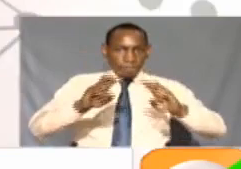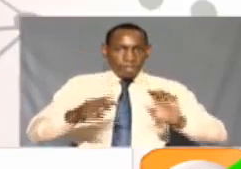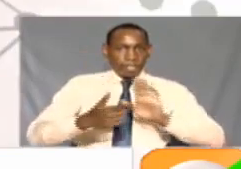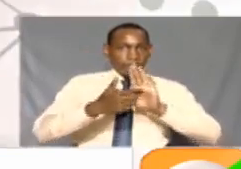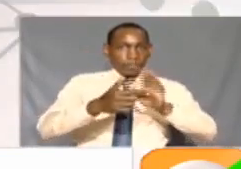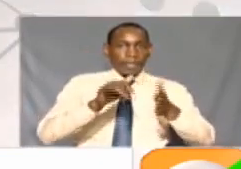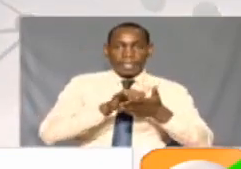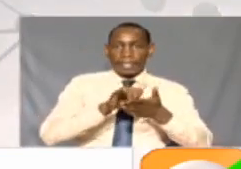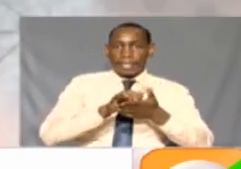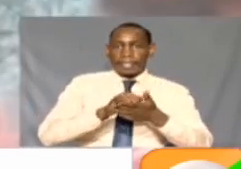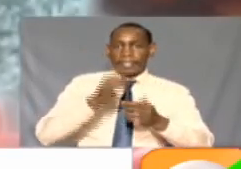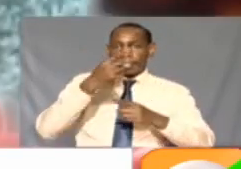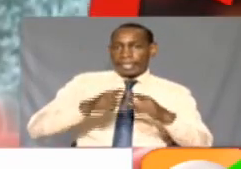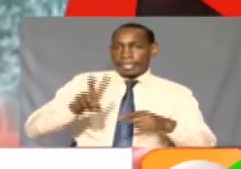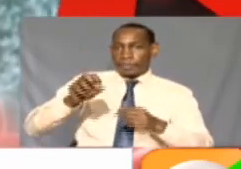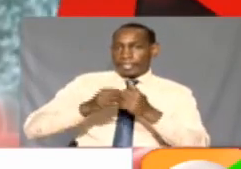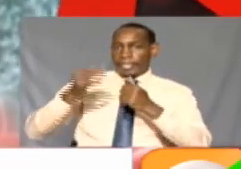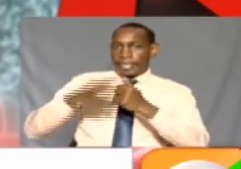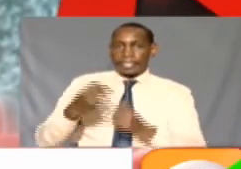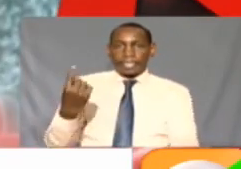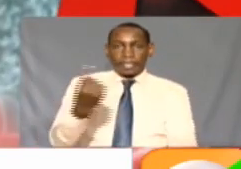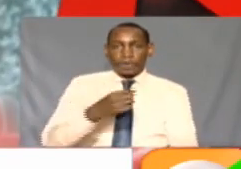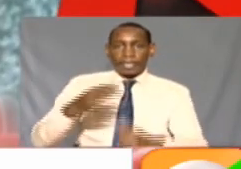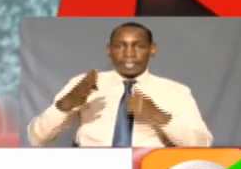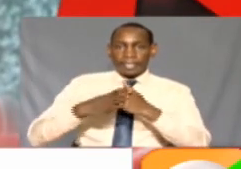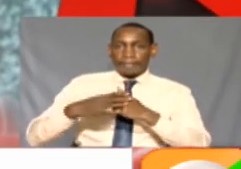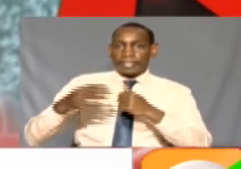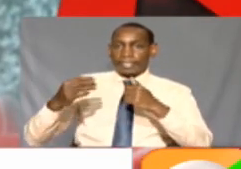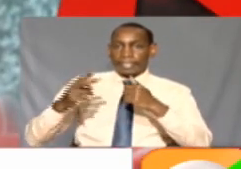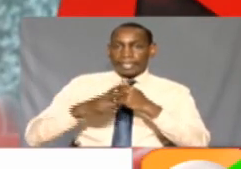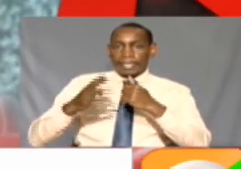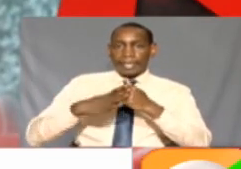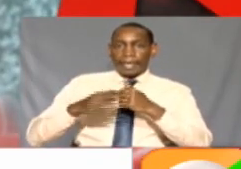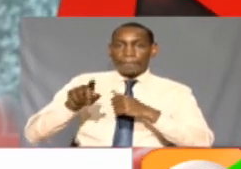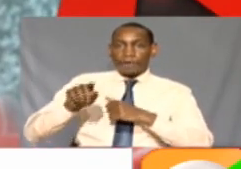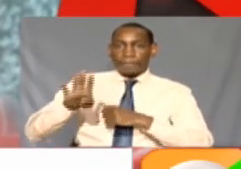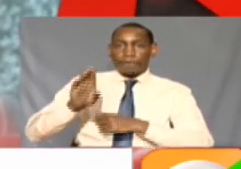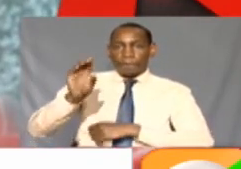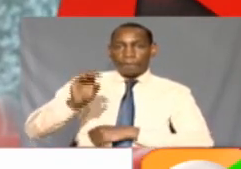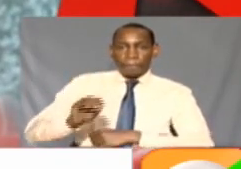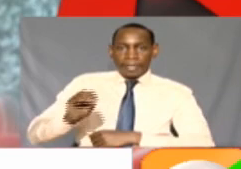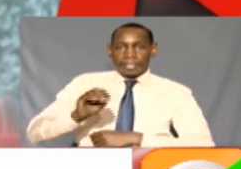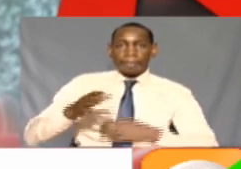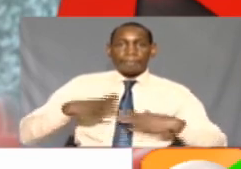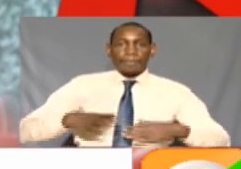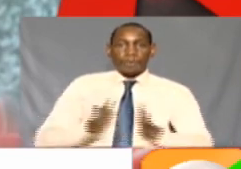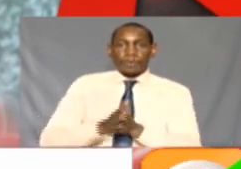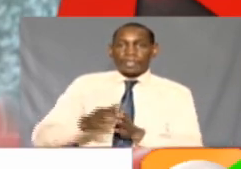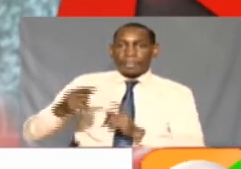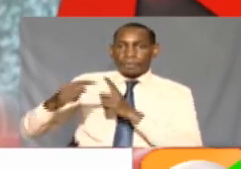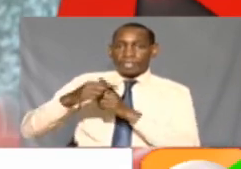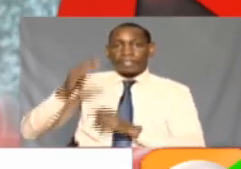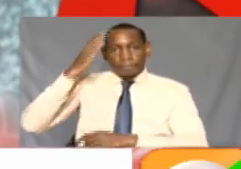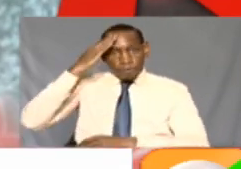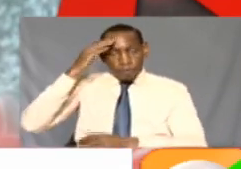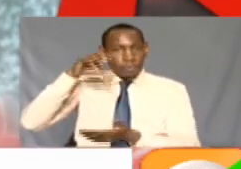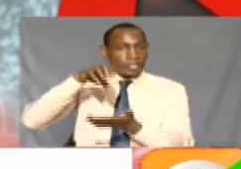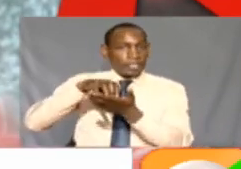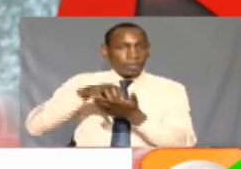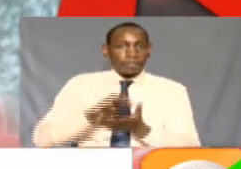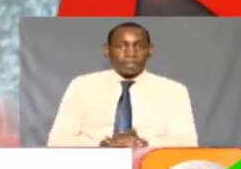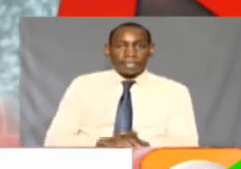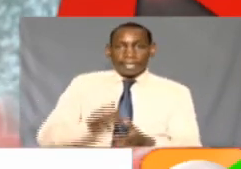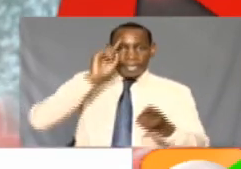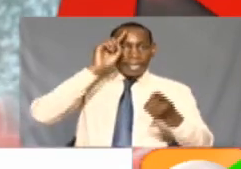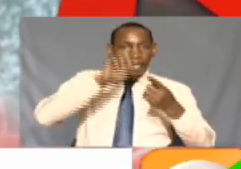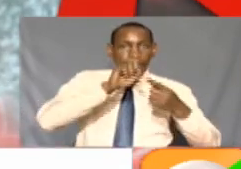showing that as of 2018, only 79.4% of persons that are HIV positive were aware of their status. The